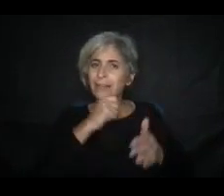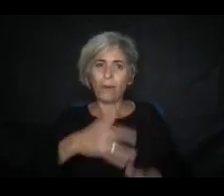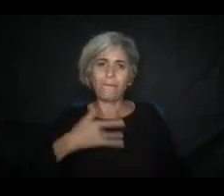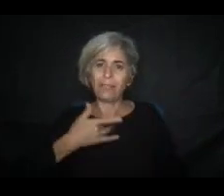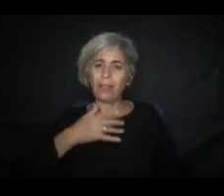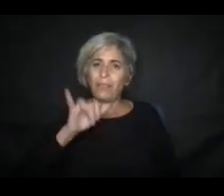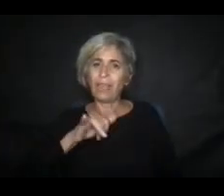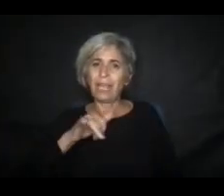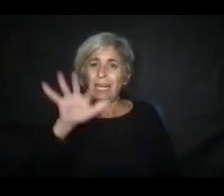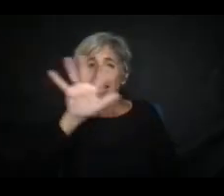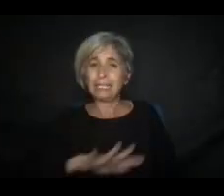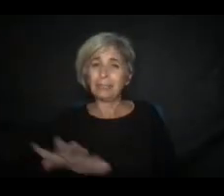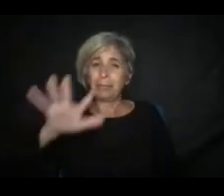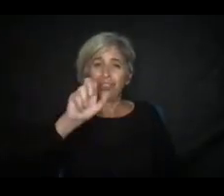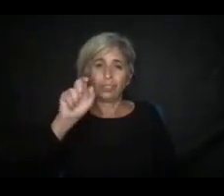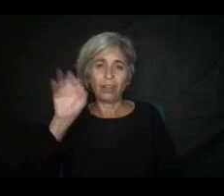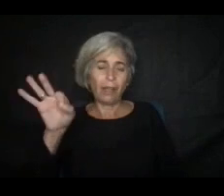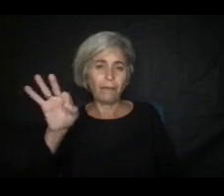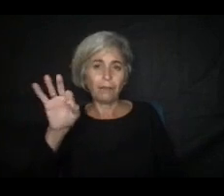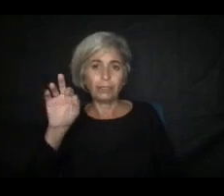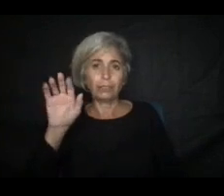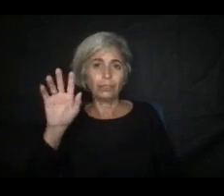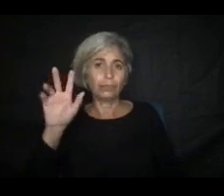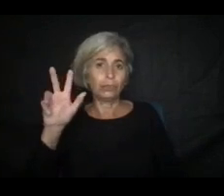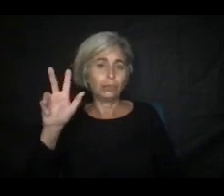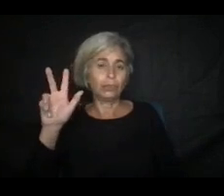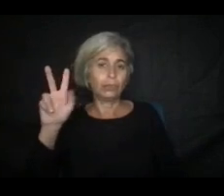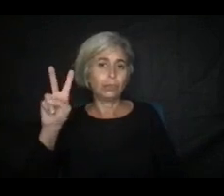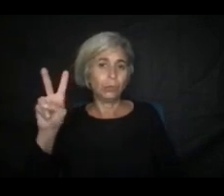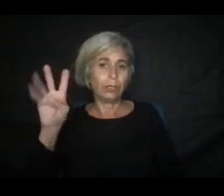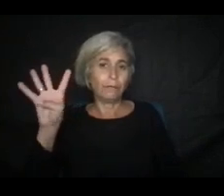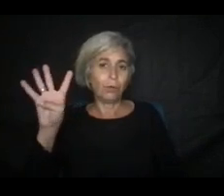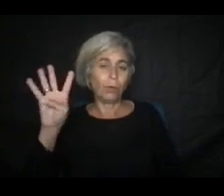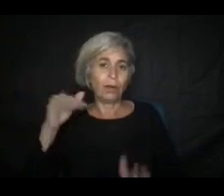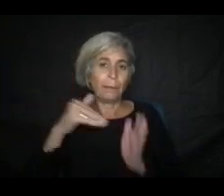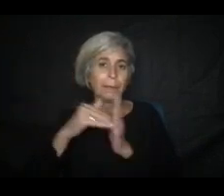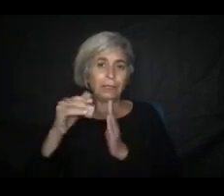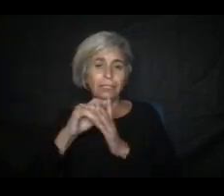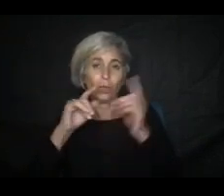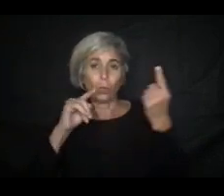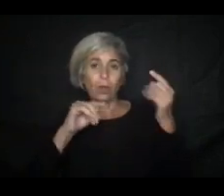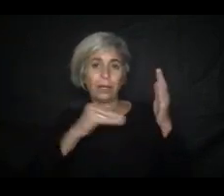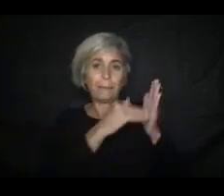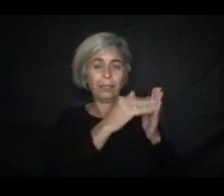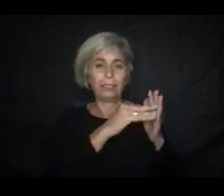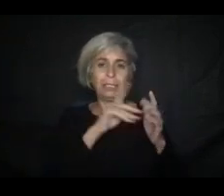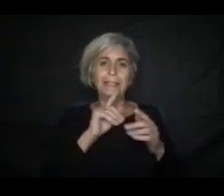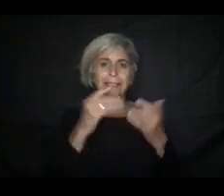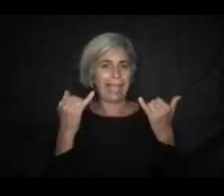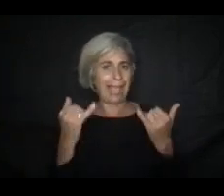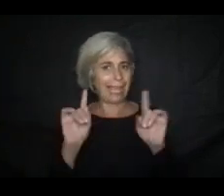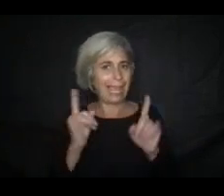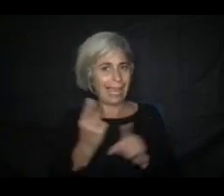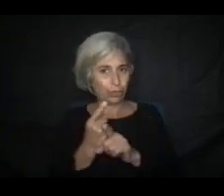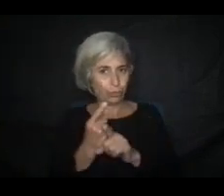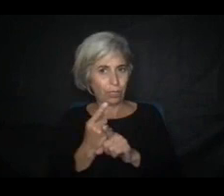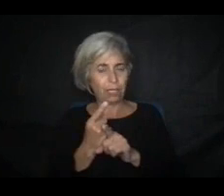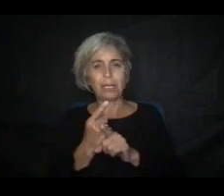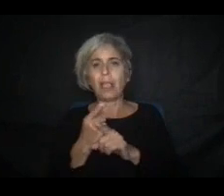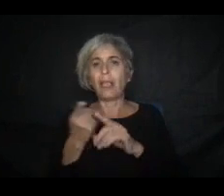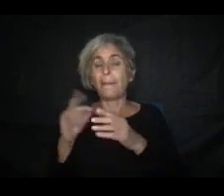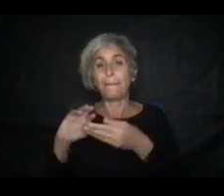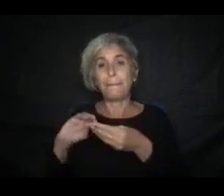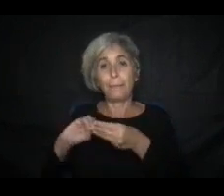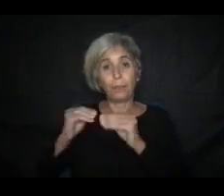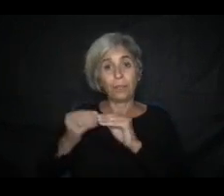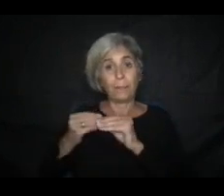the estimation of 24 million to 1 million is entirely accurate. So let's make sure, because we have those numbers per